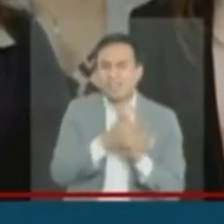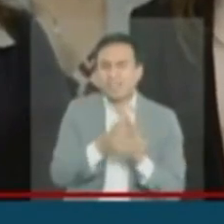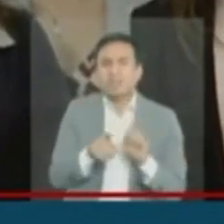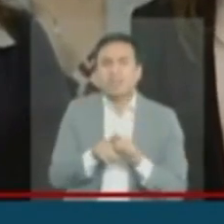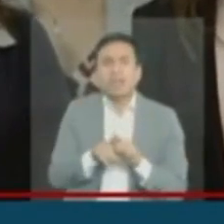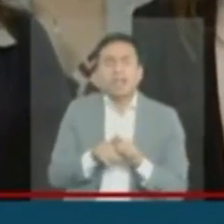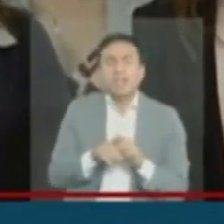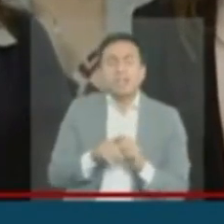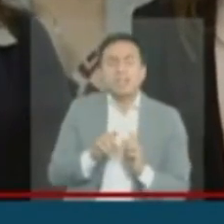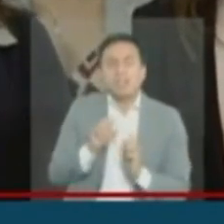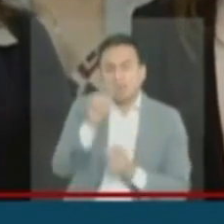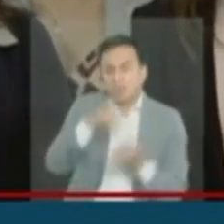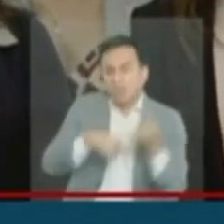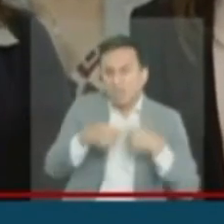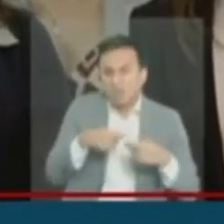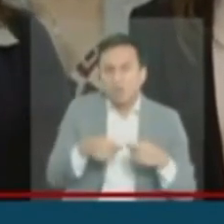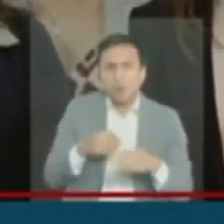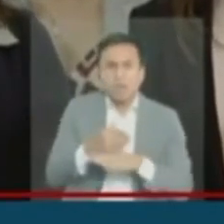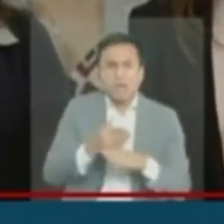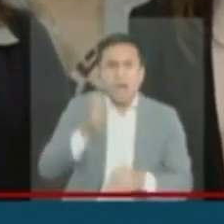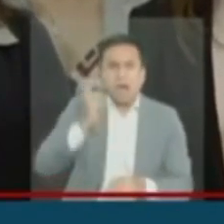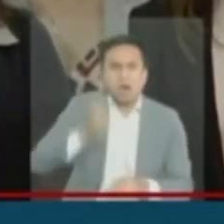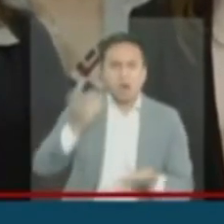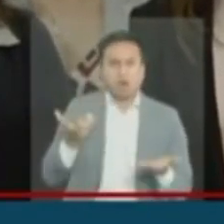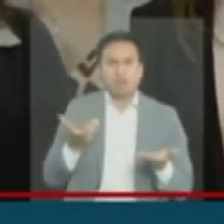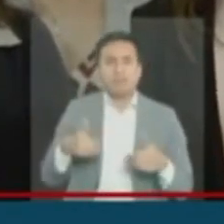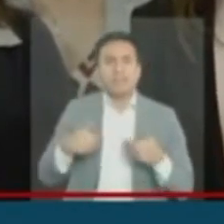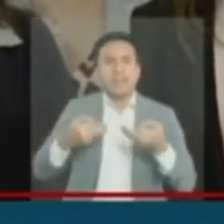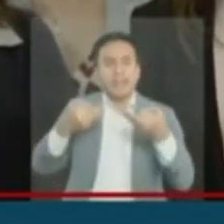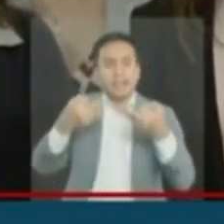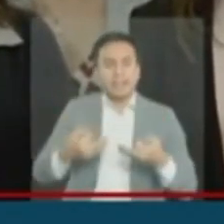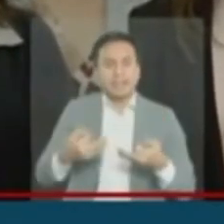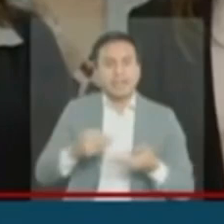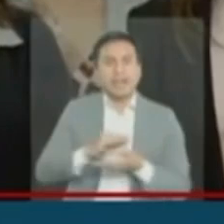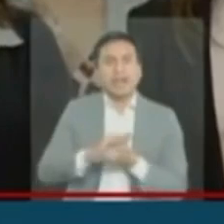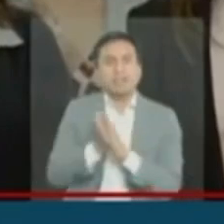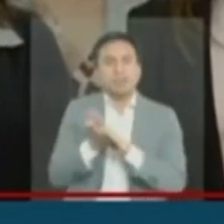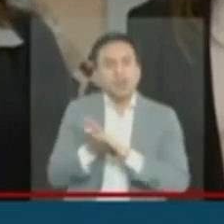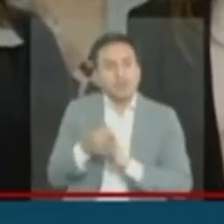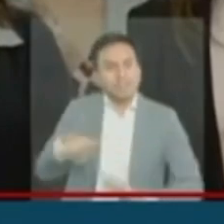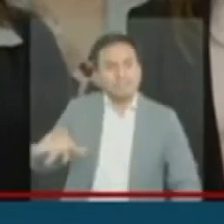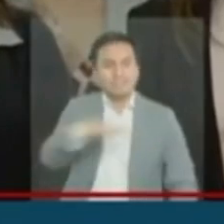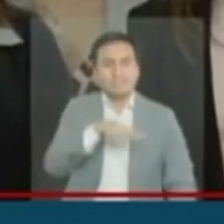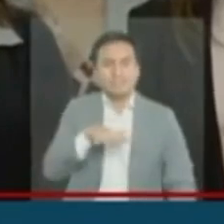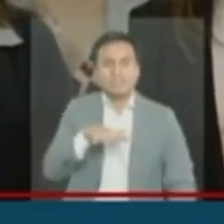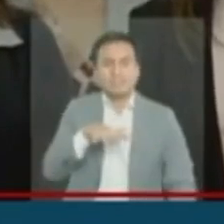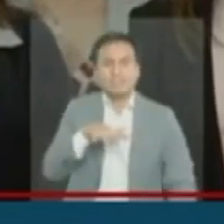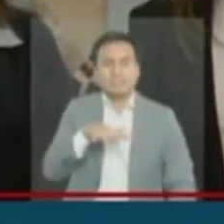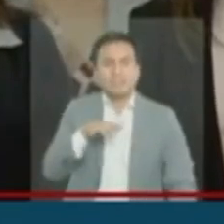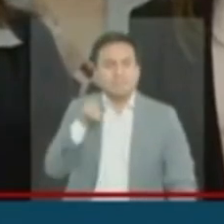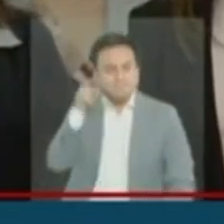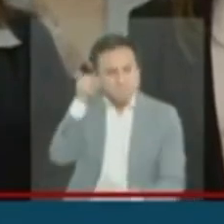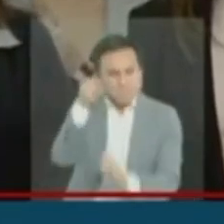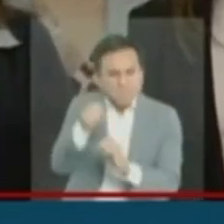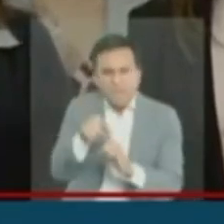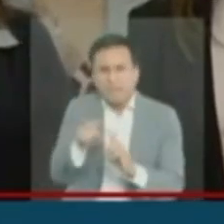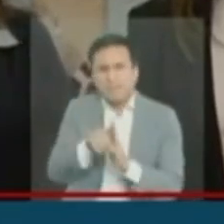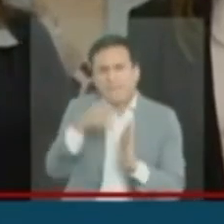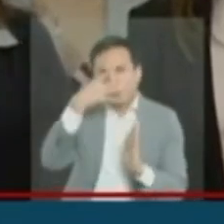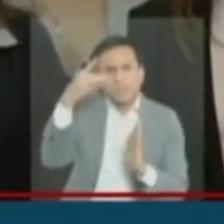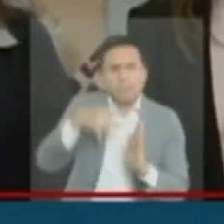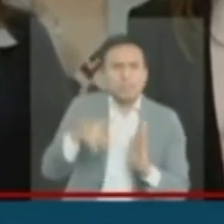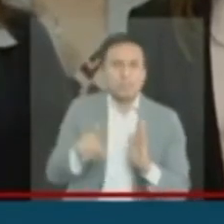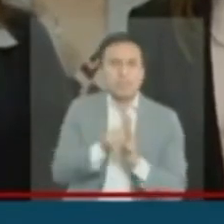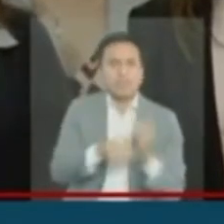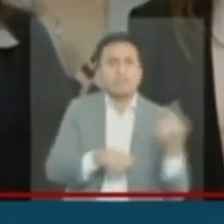on the routes crossing the provinces of Biobío and La Araucanía. On March 26, the government put an end to the state of emergency